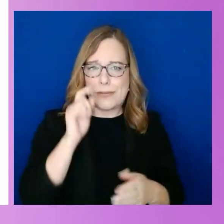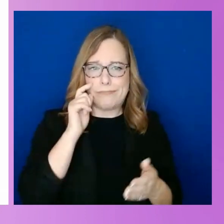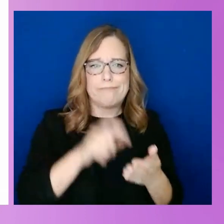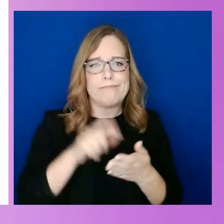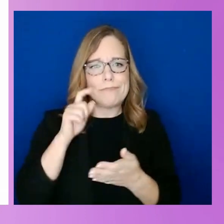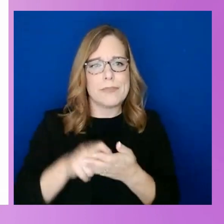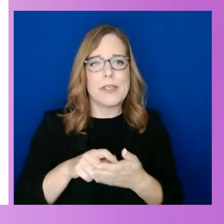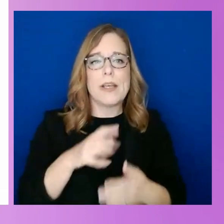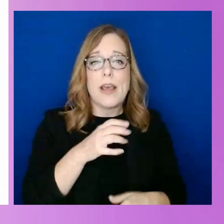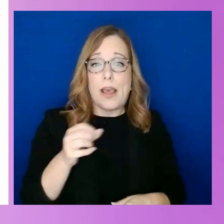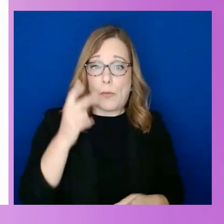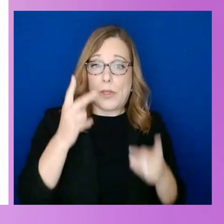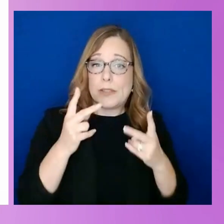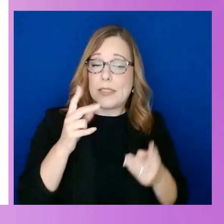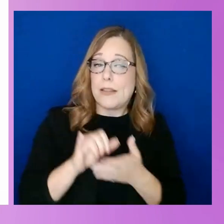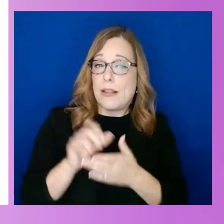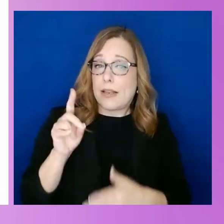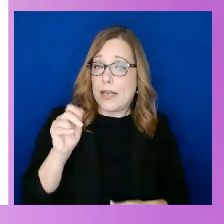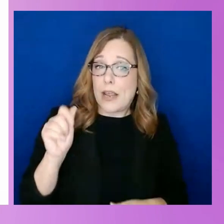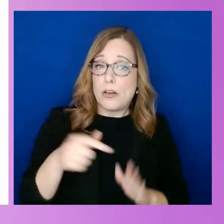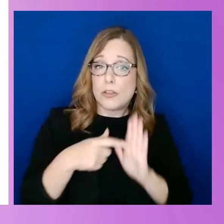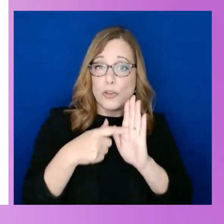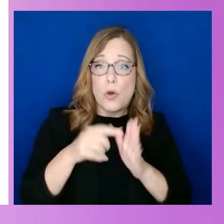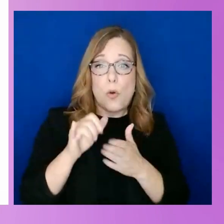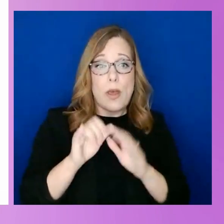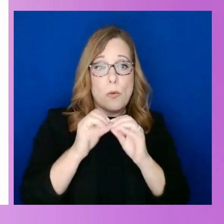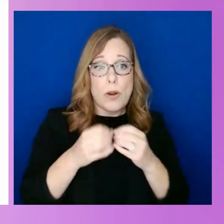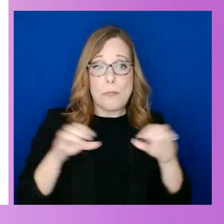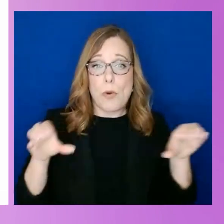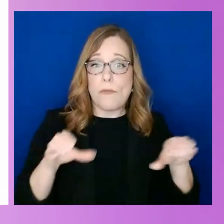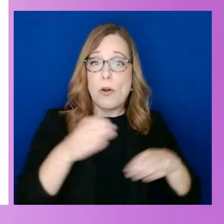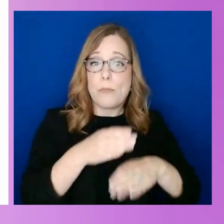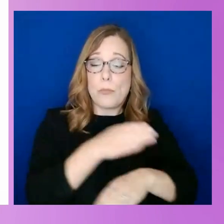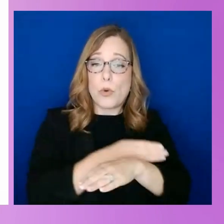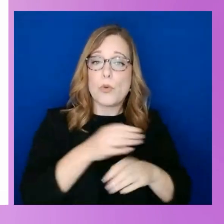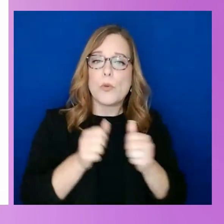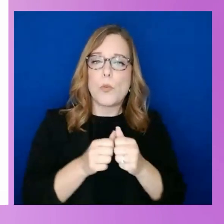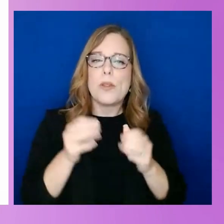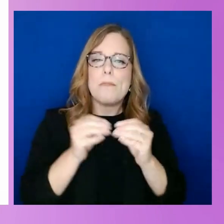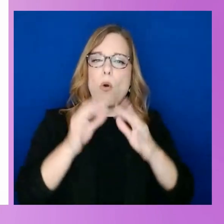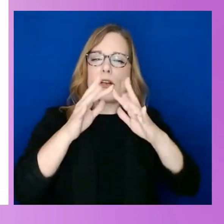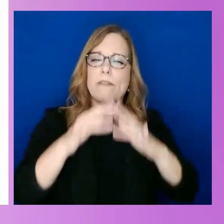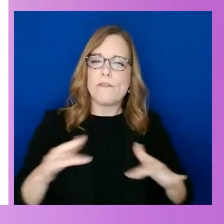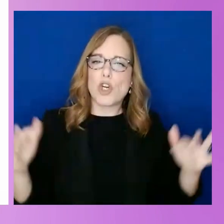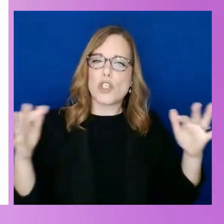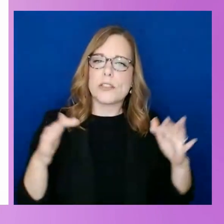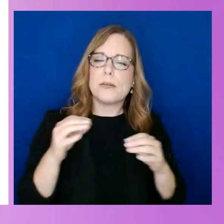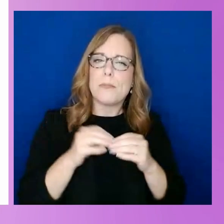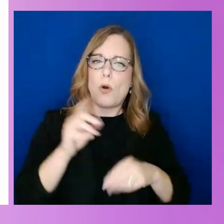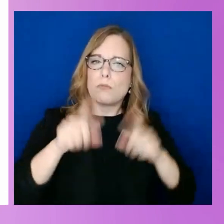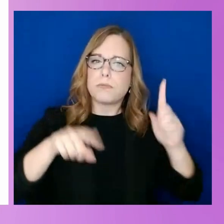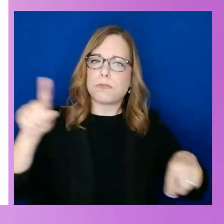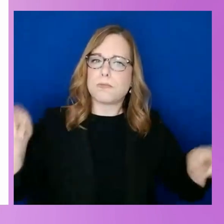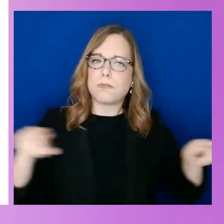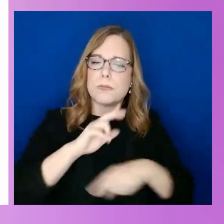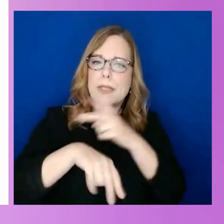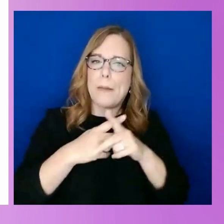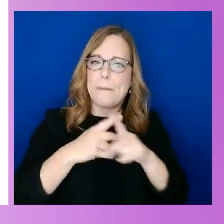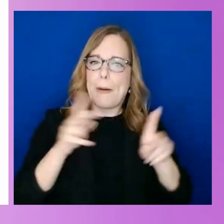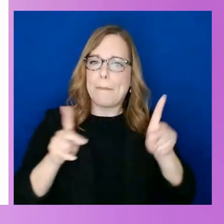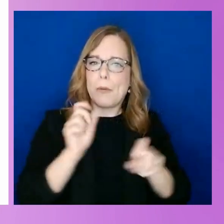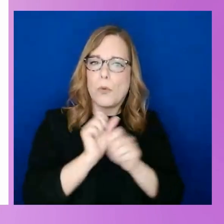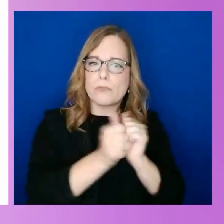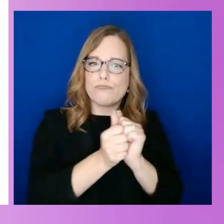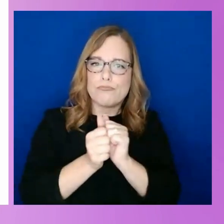employees. Now, specifically to neurodivergence, studies have shown that in some roles, teams with